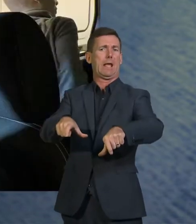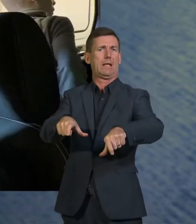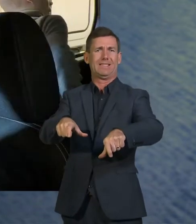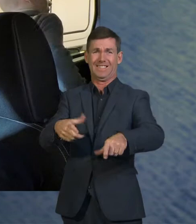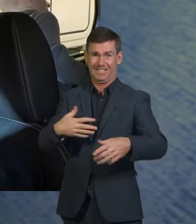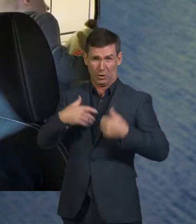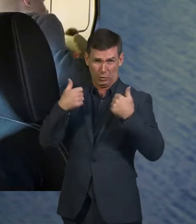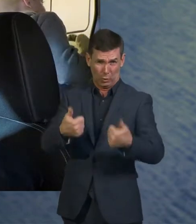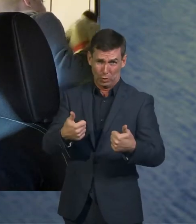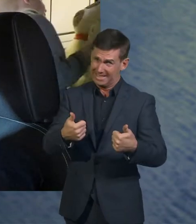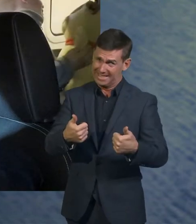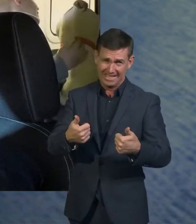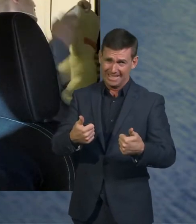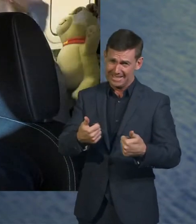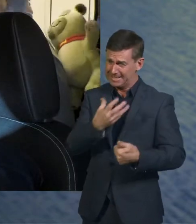Is it that toilet or is that you?